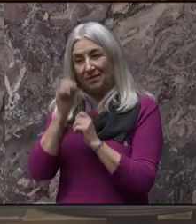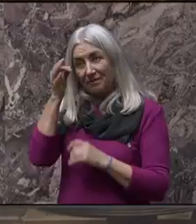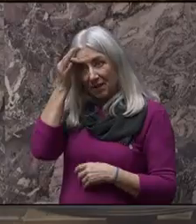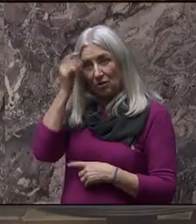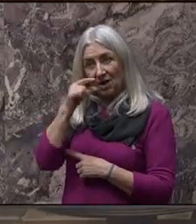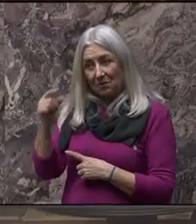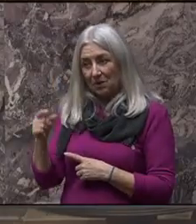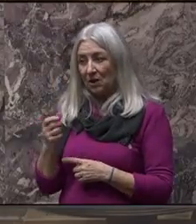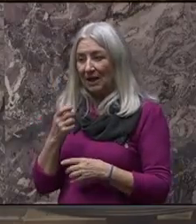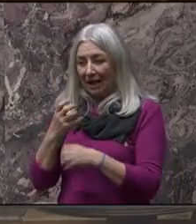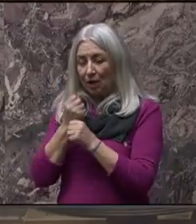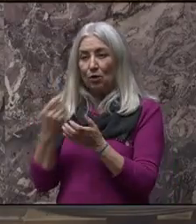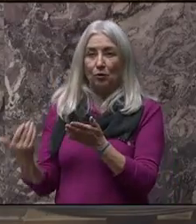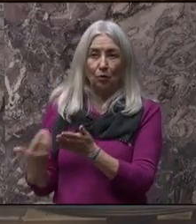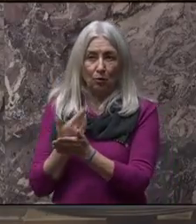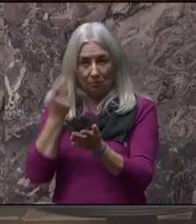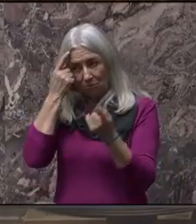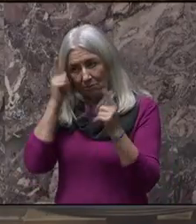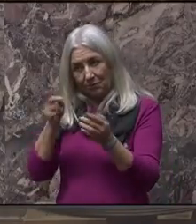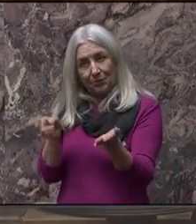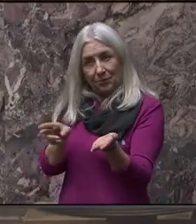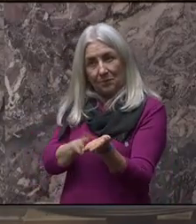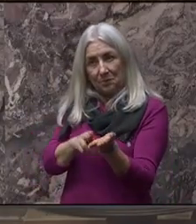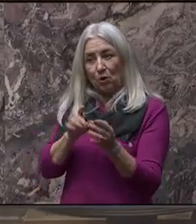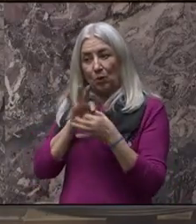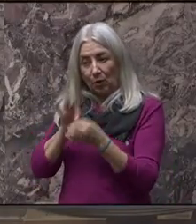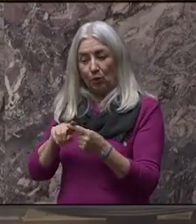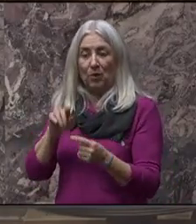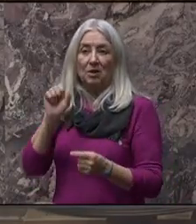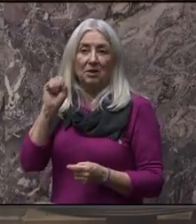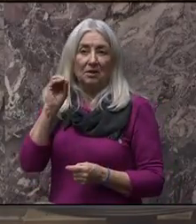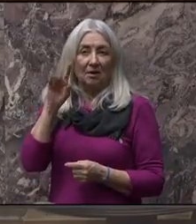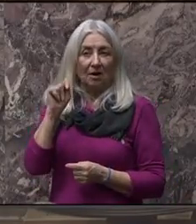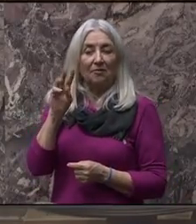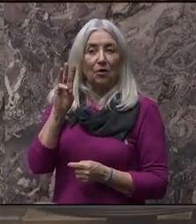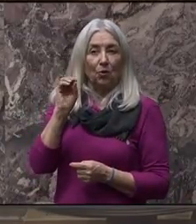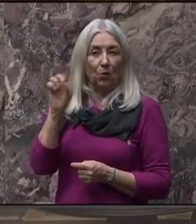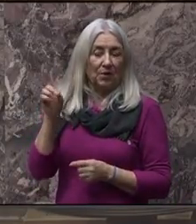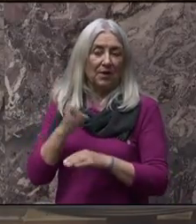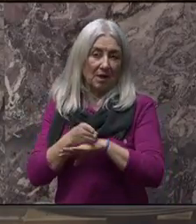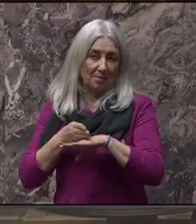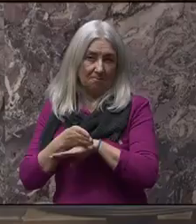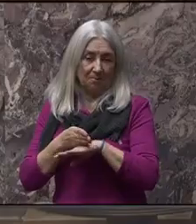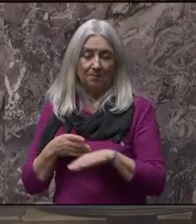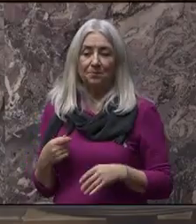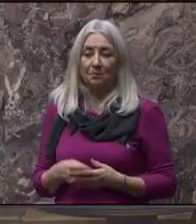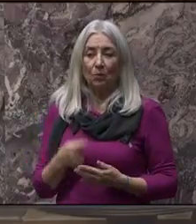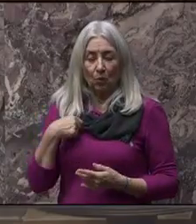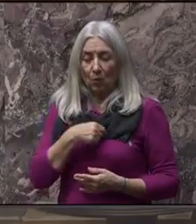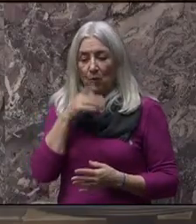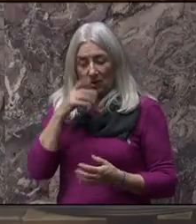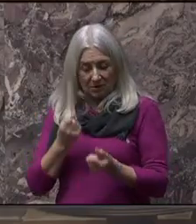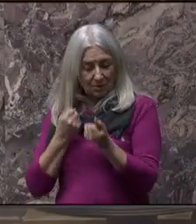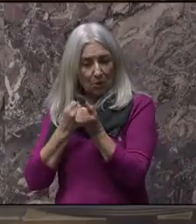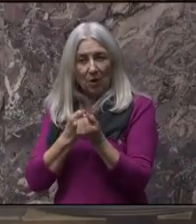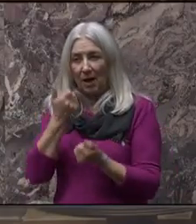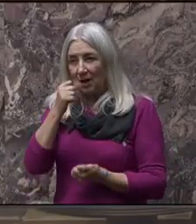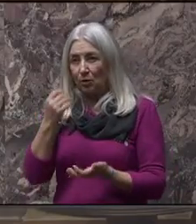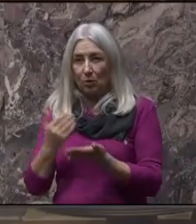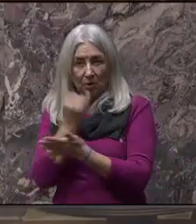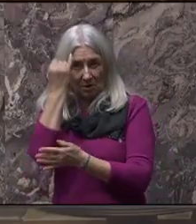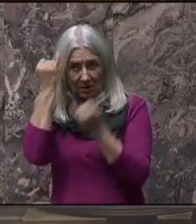a new agreement on softwood lumber. Your government will continue to support innovation and